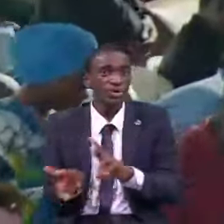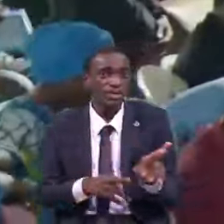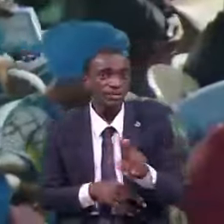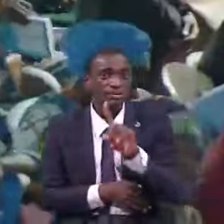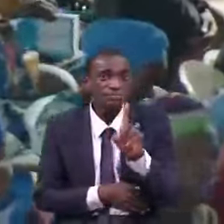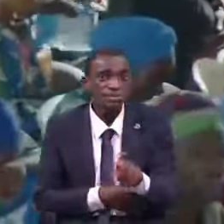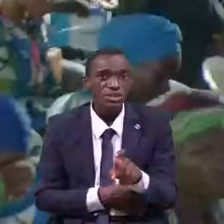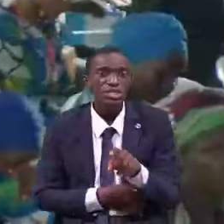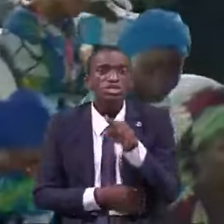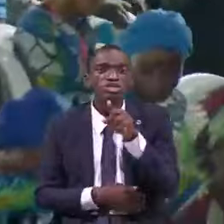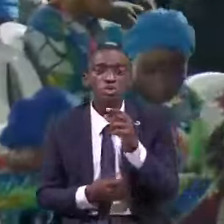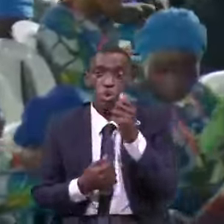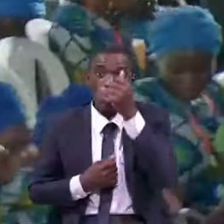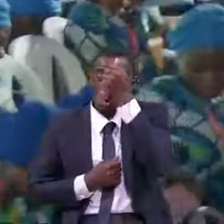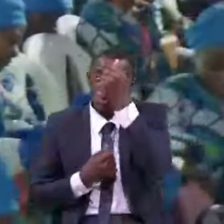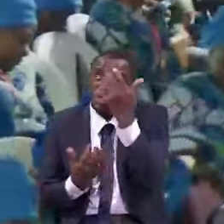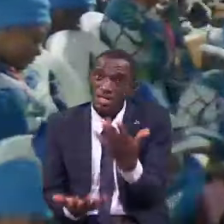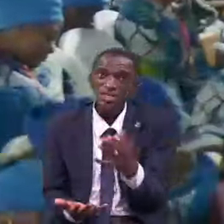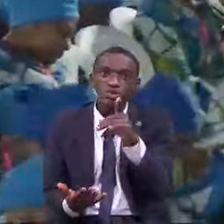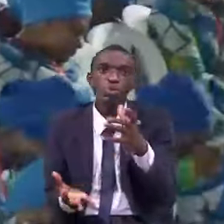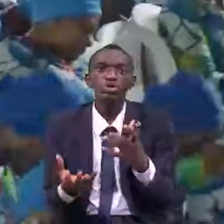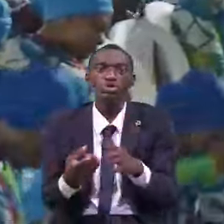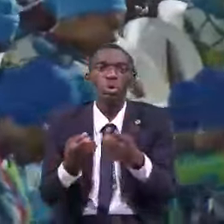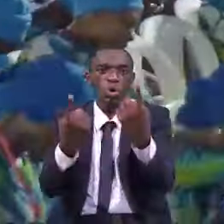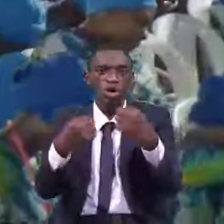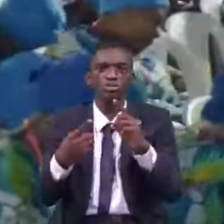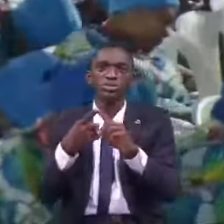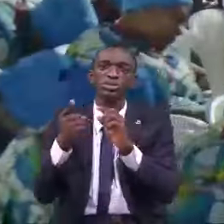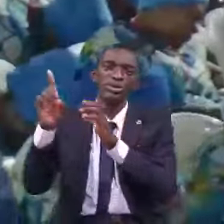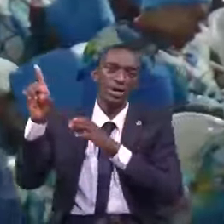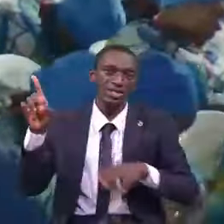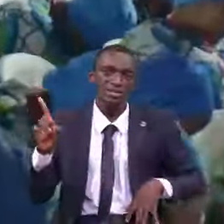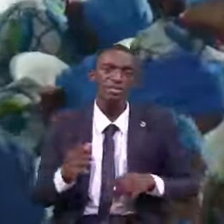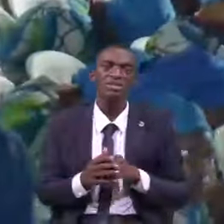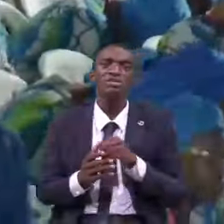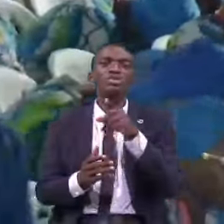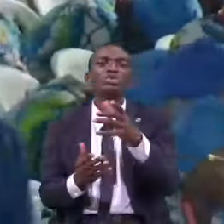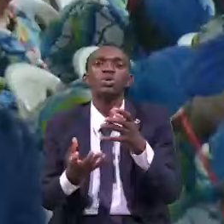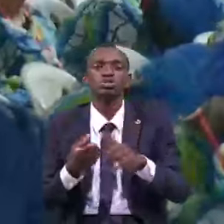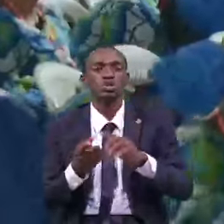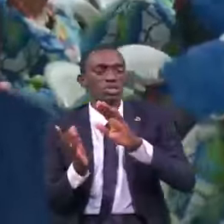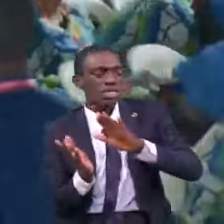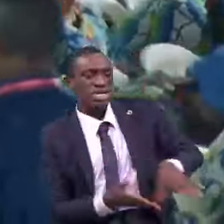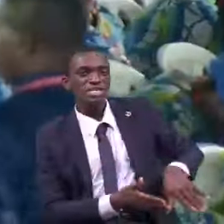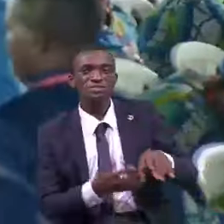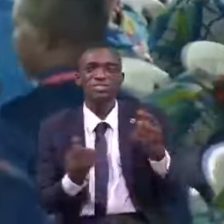You're obedient, you want to come to Christ. You want to leave darkness